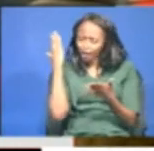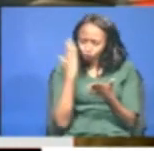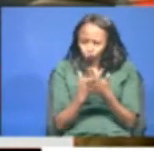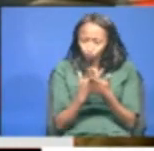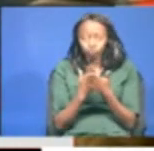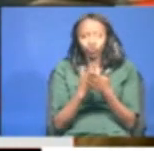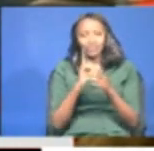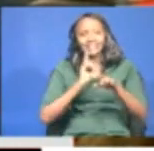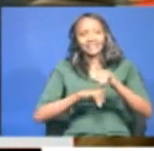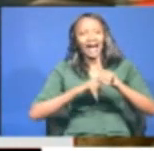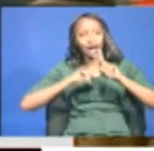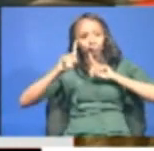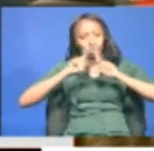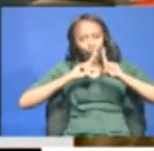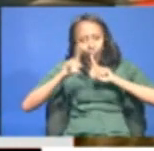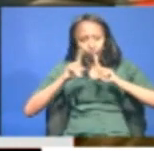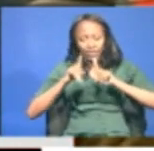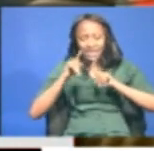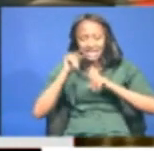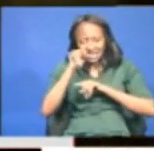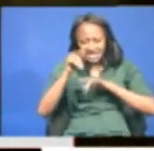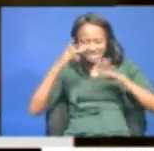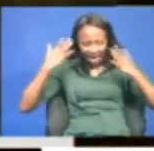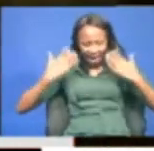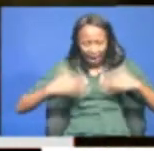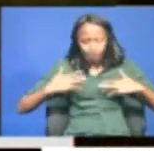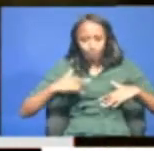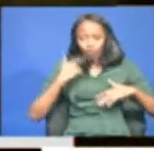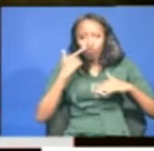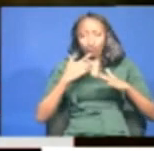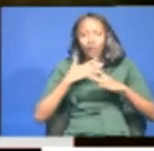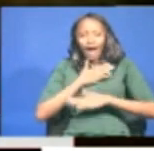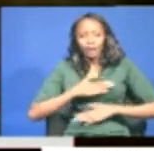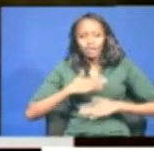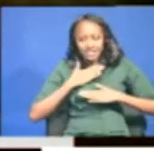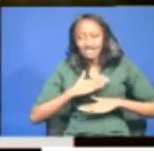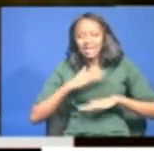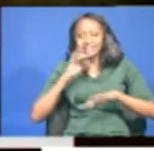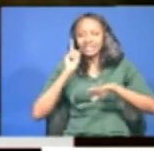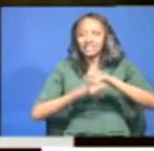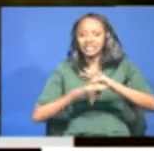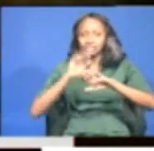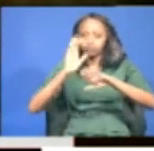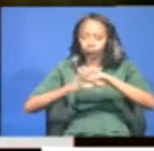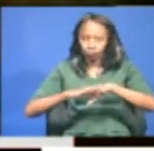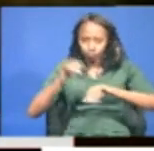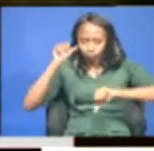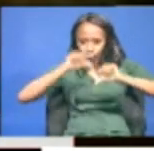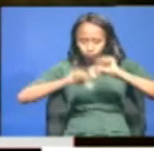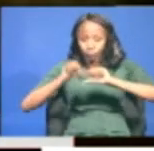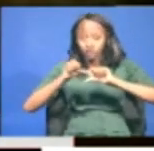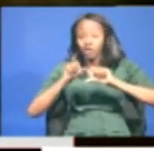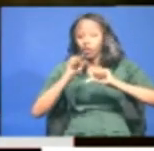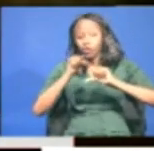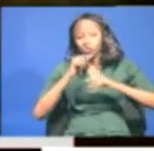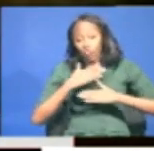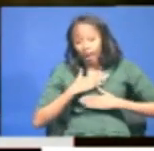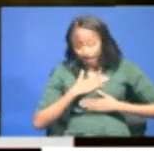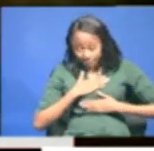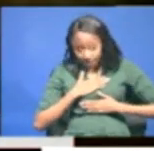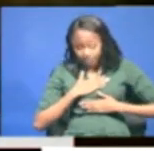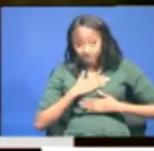word. And they are people who appreciate a good deed. Your Excellency, the people of this